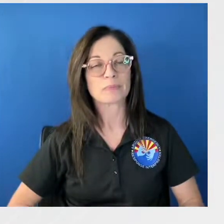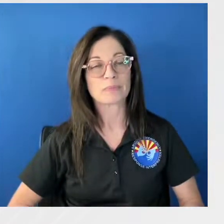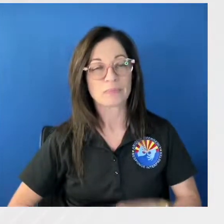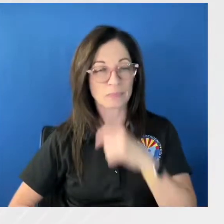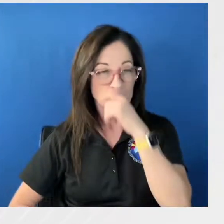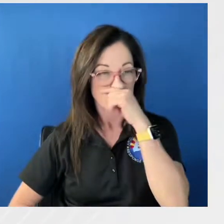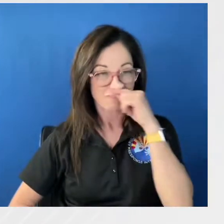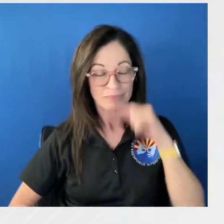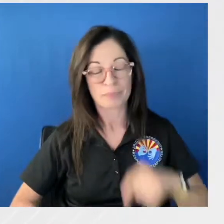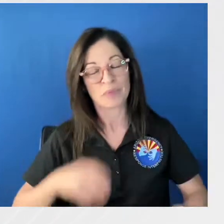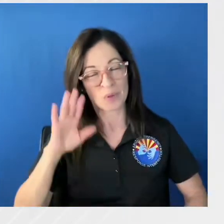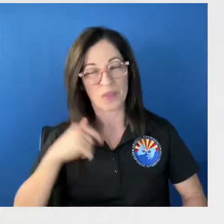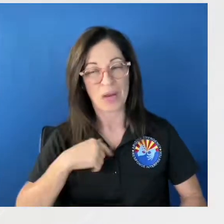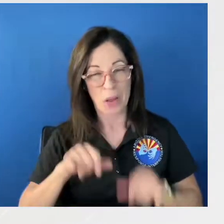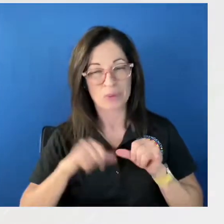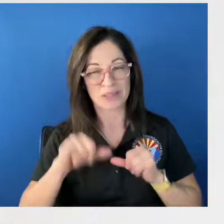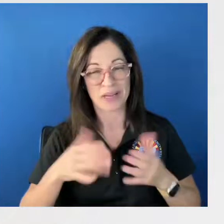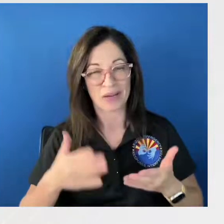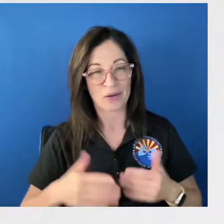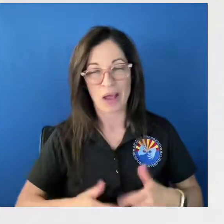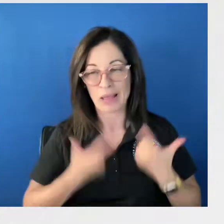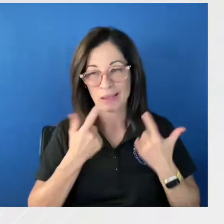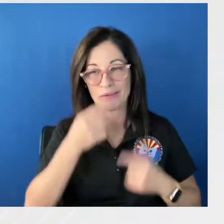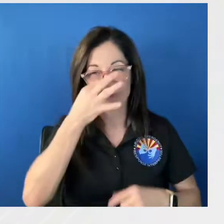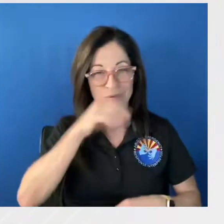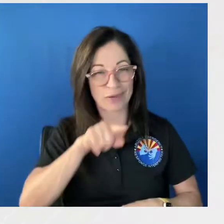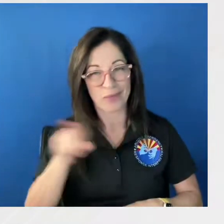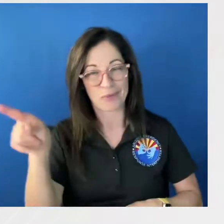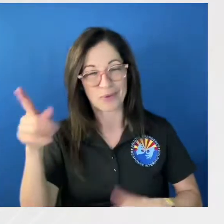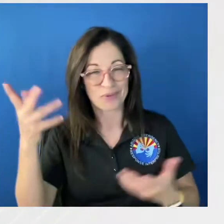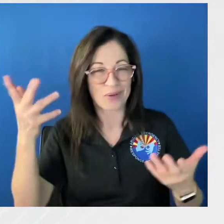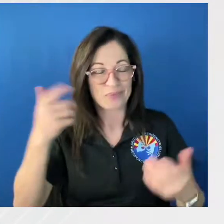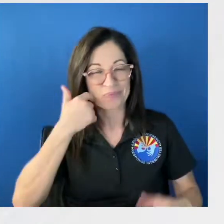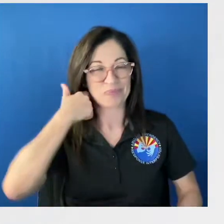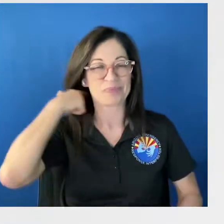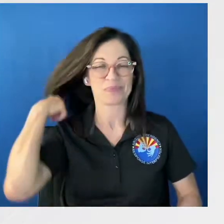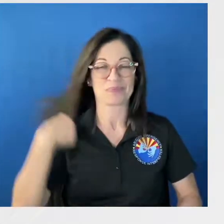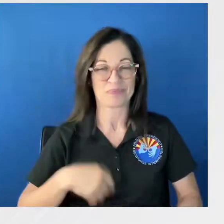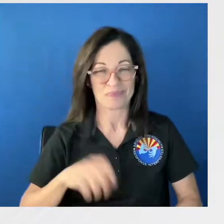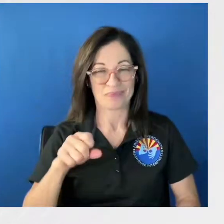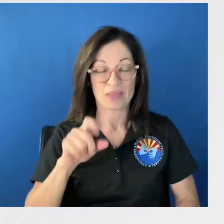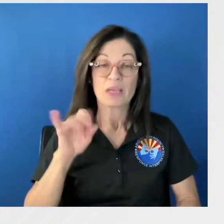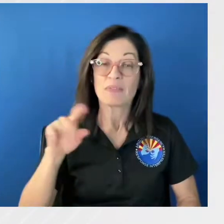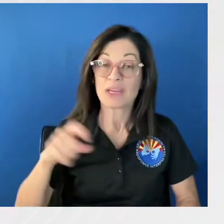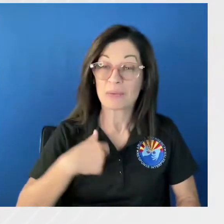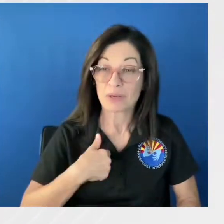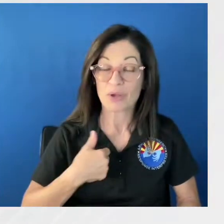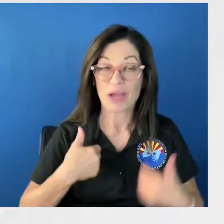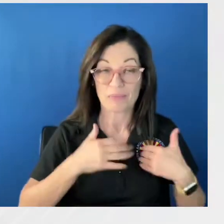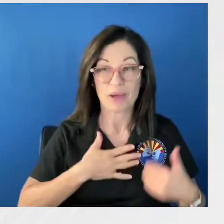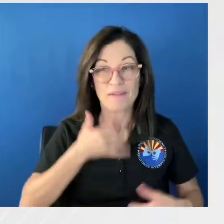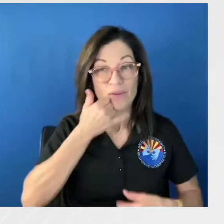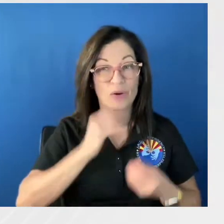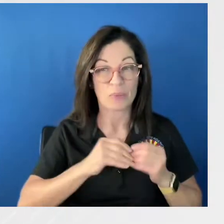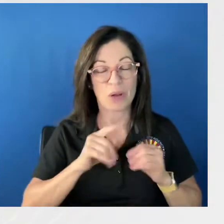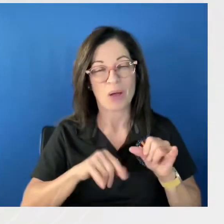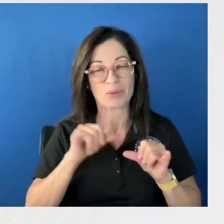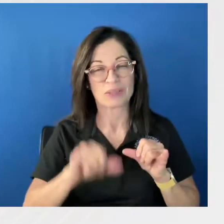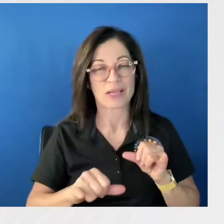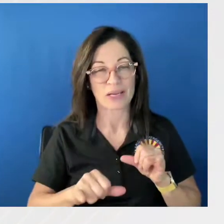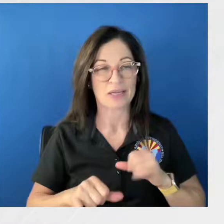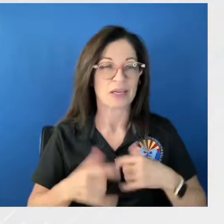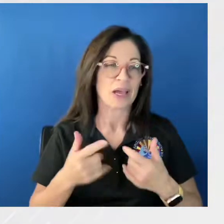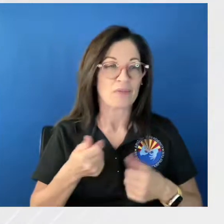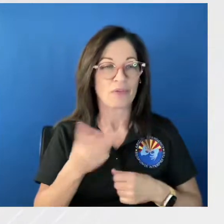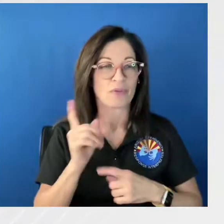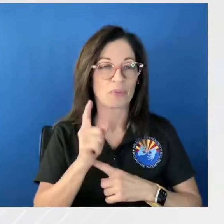here. I live right down the road, so so yeah, if you need me, you got my phone number, and I'll hang out probably for a couple